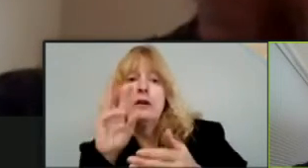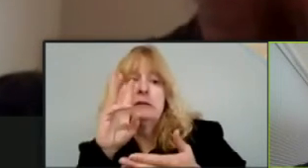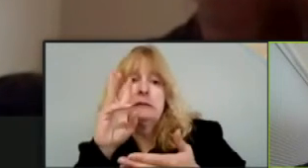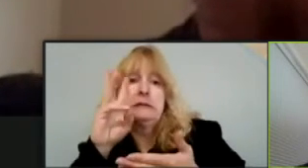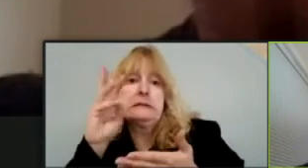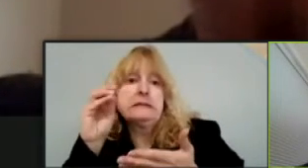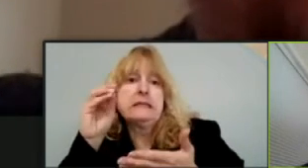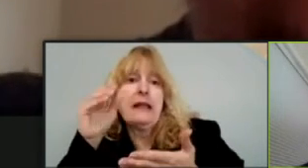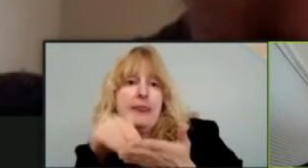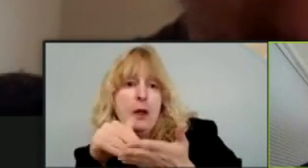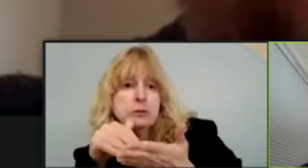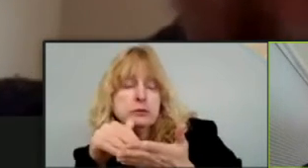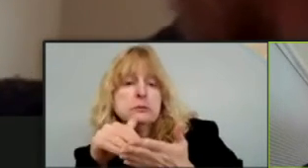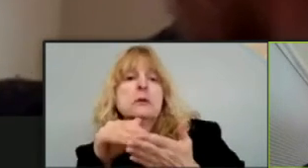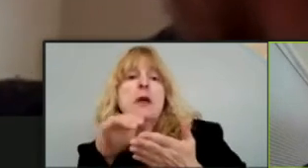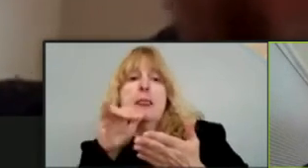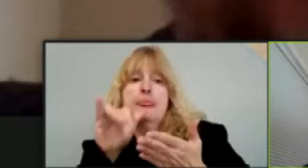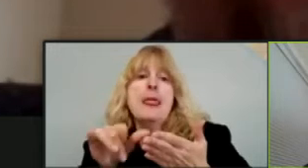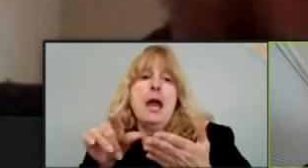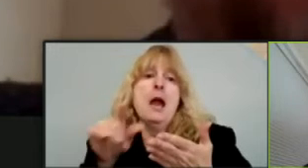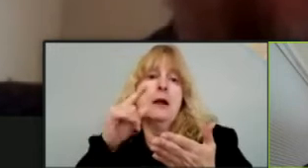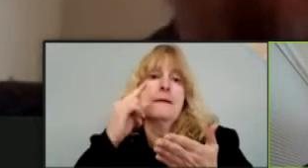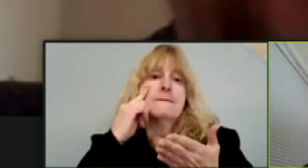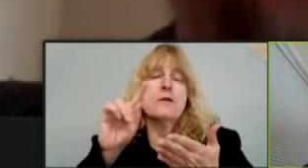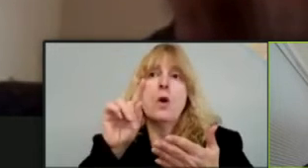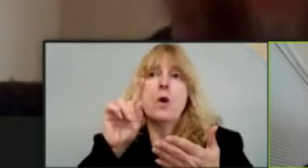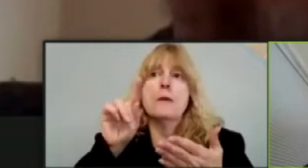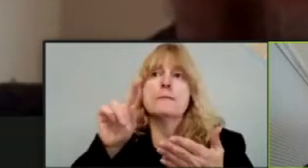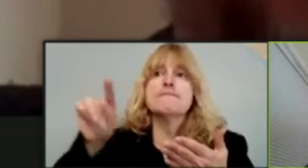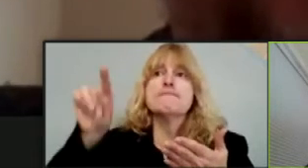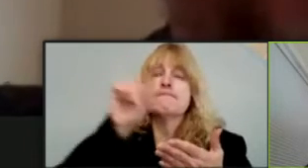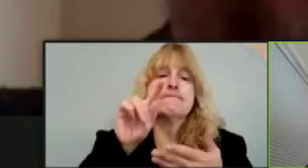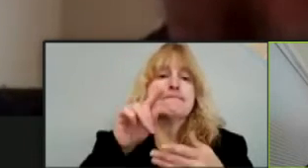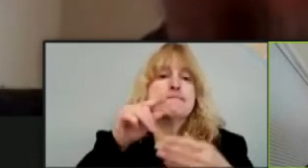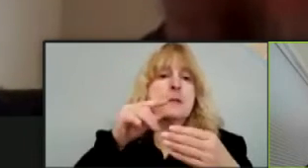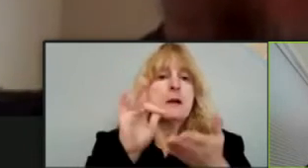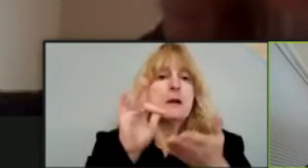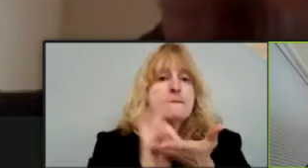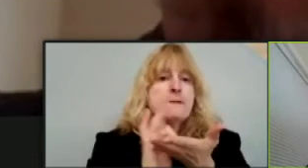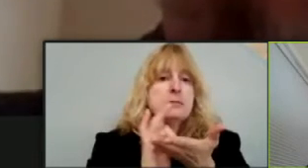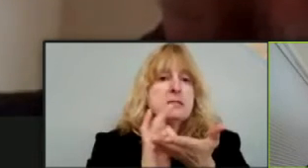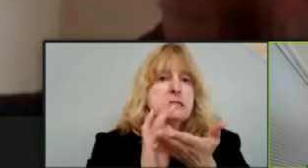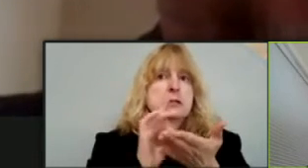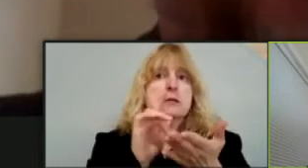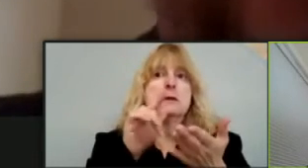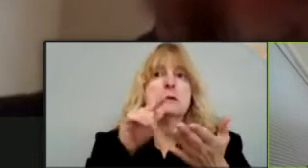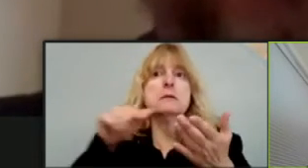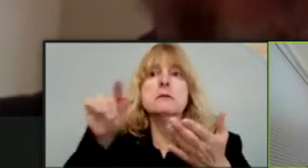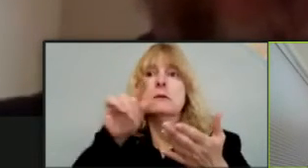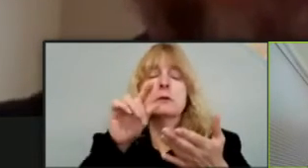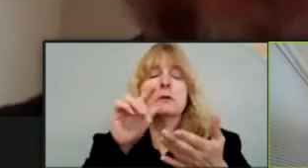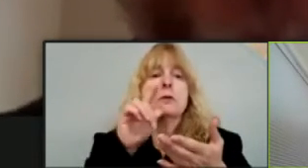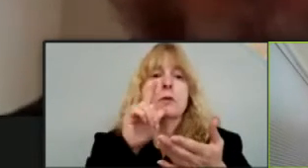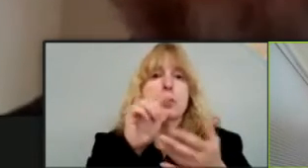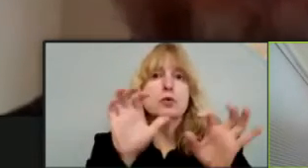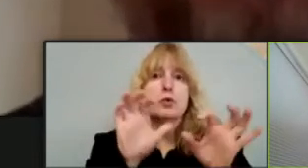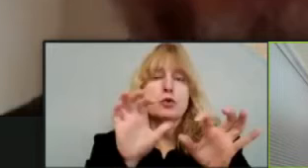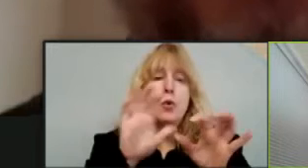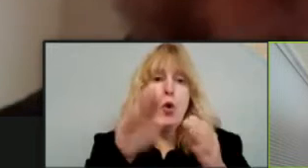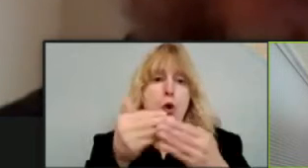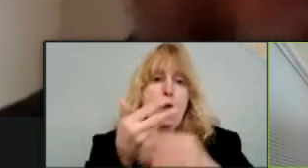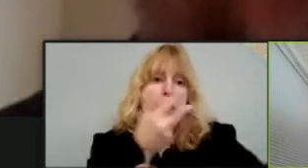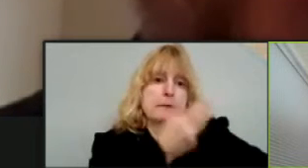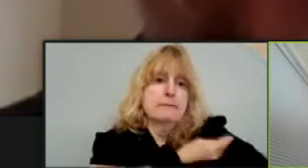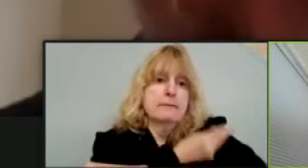That's all going to two retail pharmacy chains that are doing all the vaccination in our long-term care facilities.